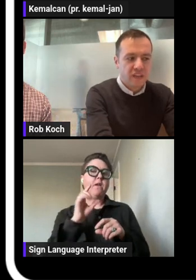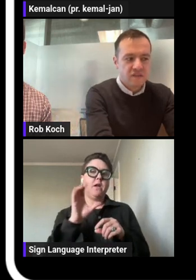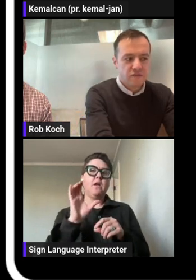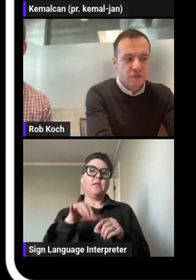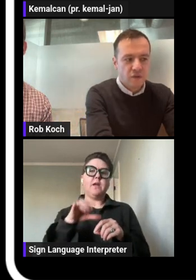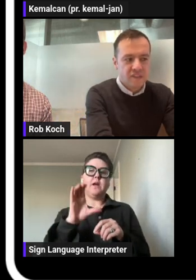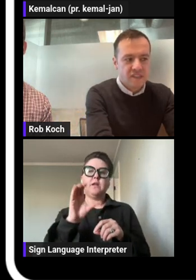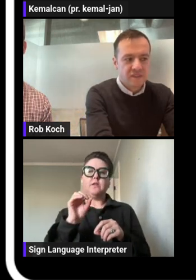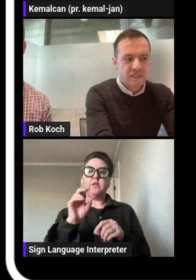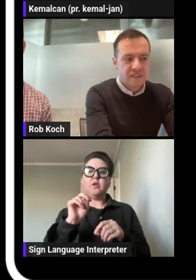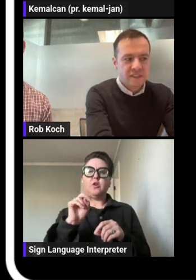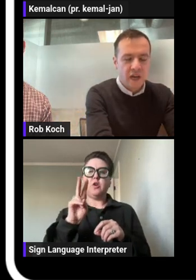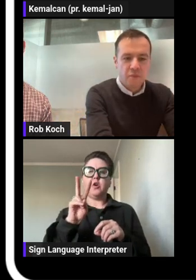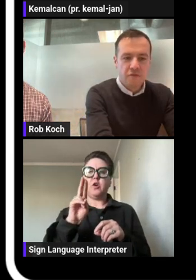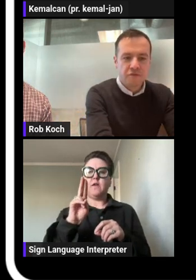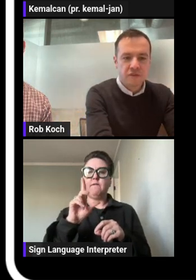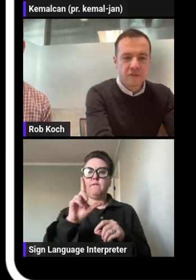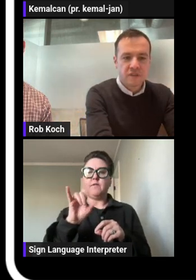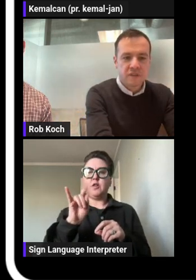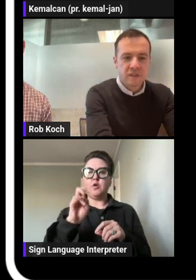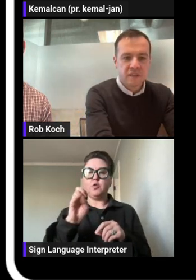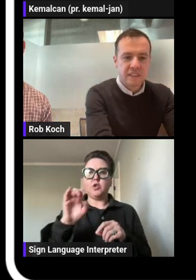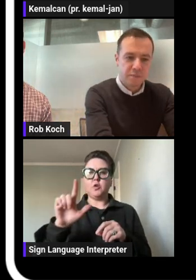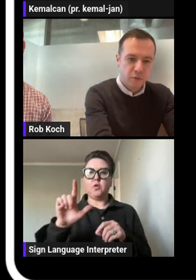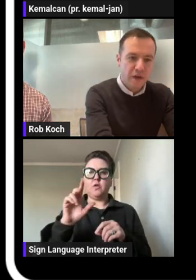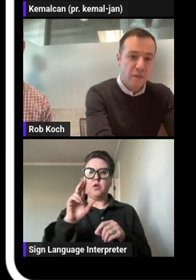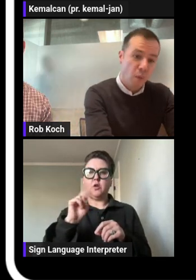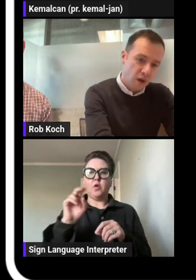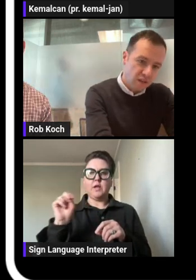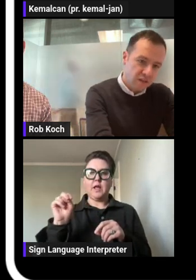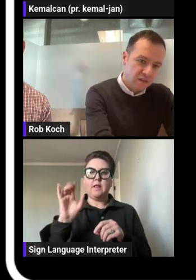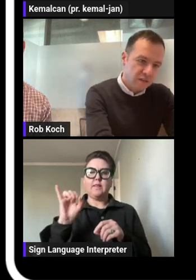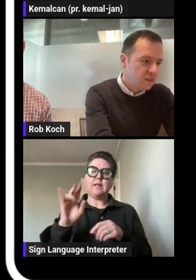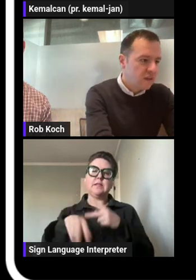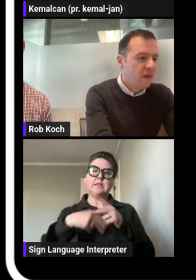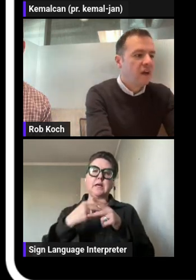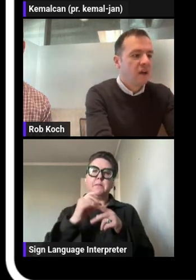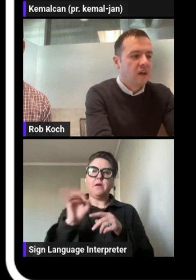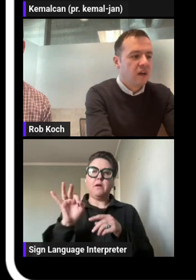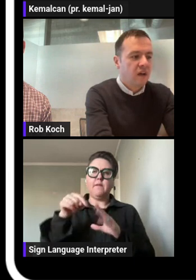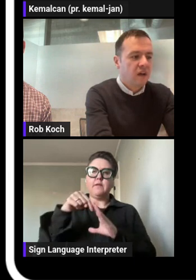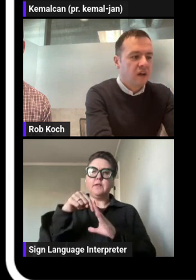Convolutional neural network is a type of deep learning model